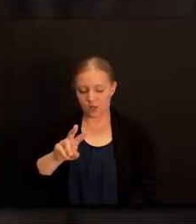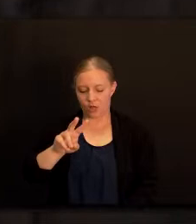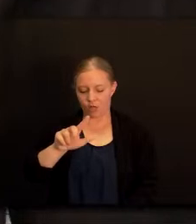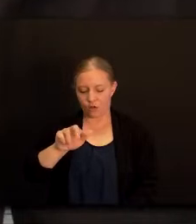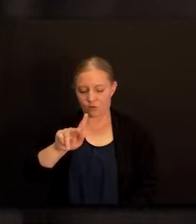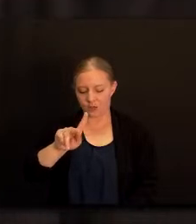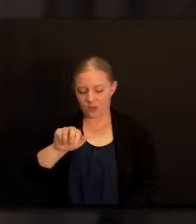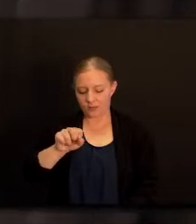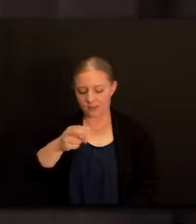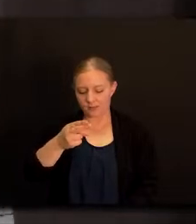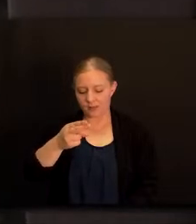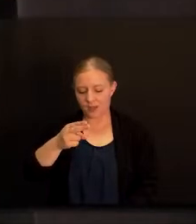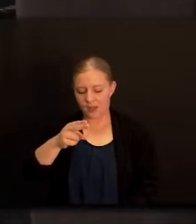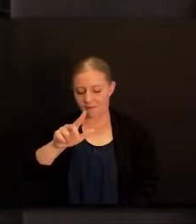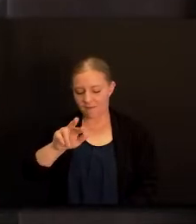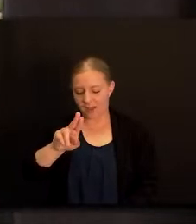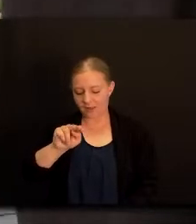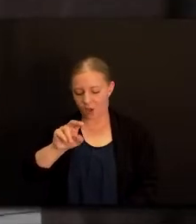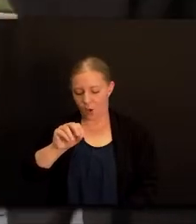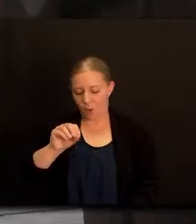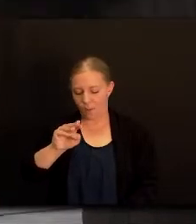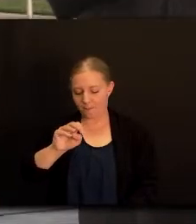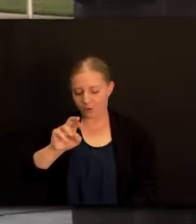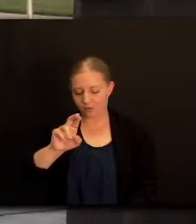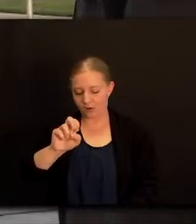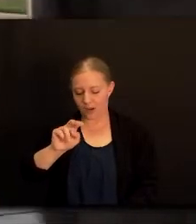Lucas Jed Van Omeren.